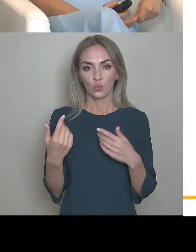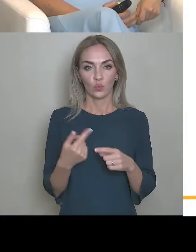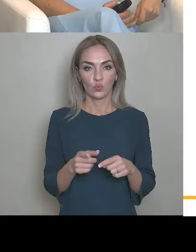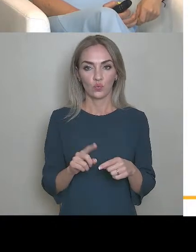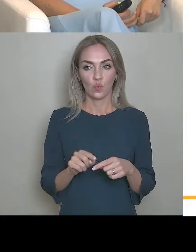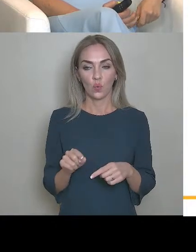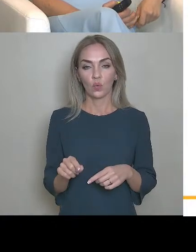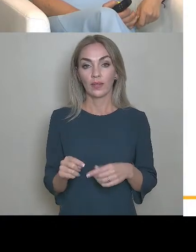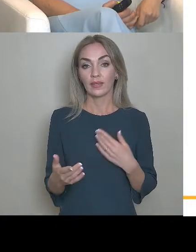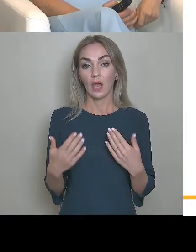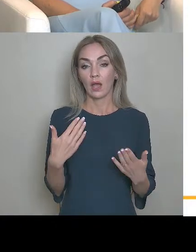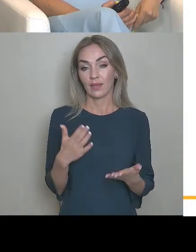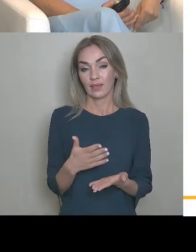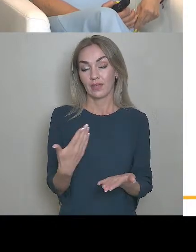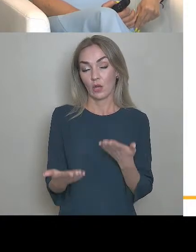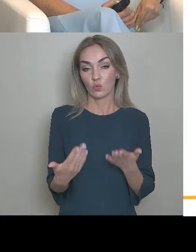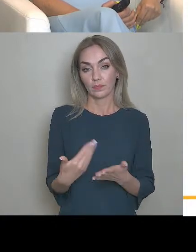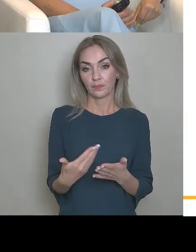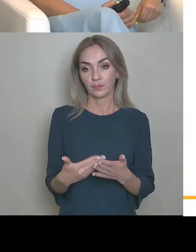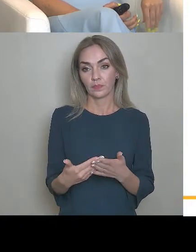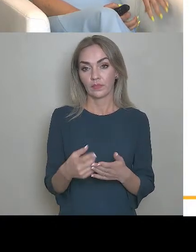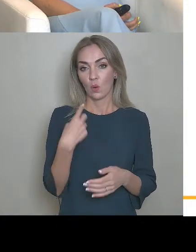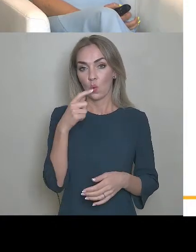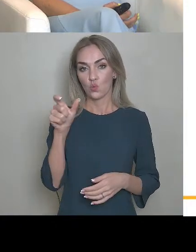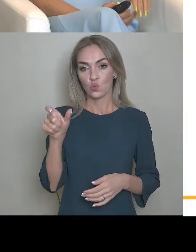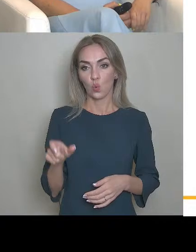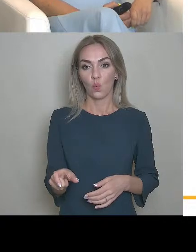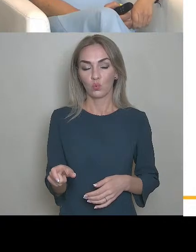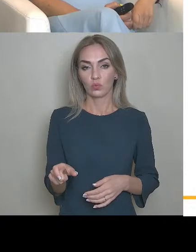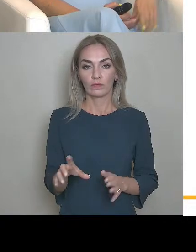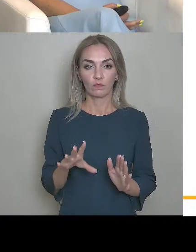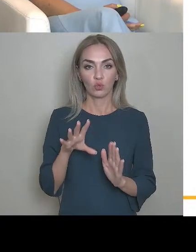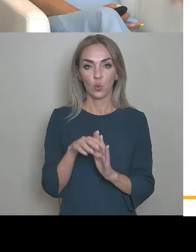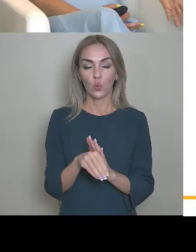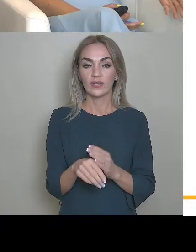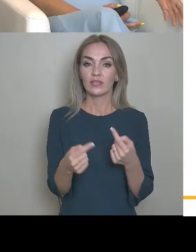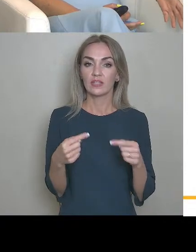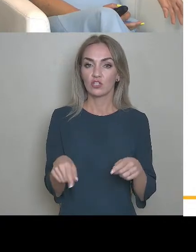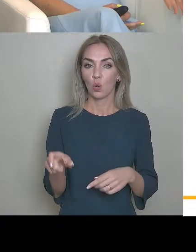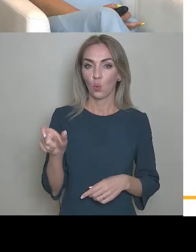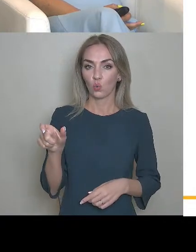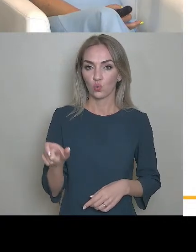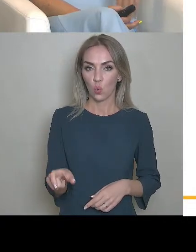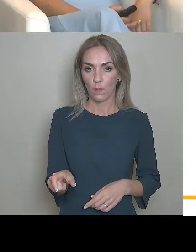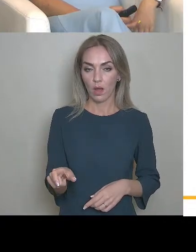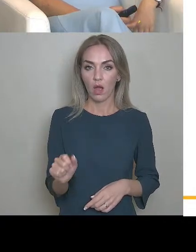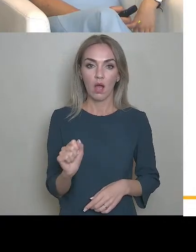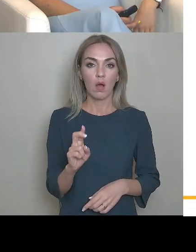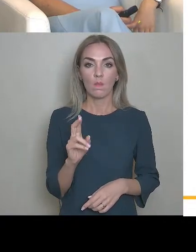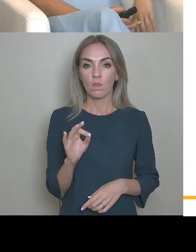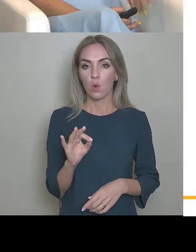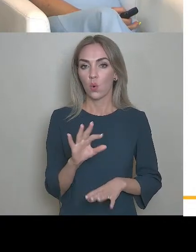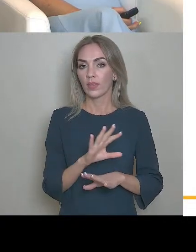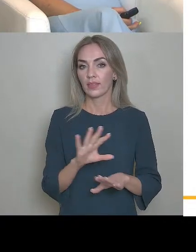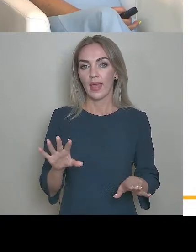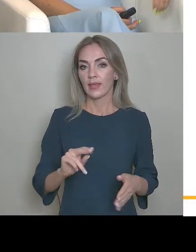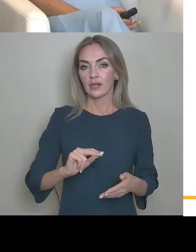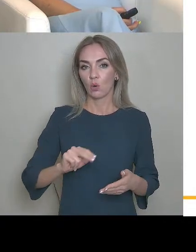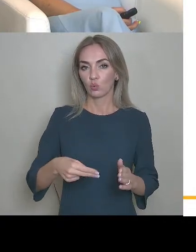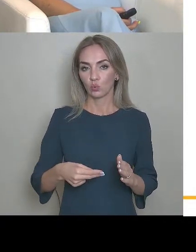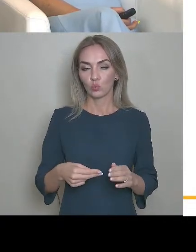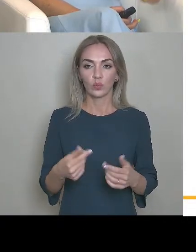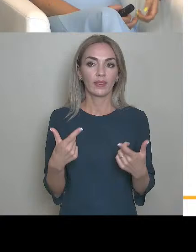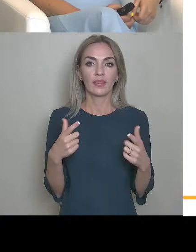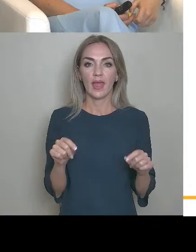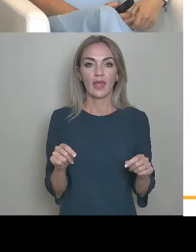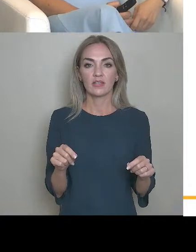as far as this aspect is concerned. For the physical person, the deposit is being provided